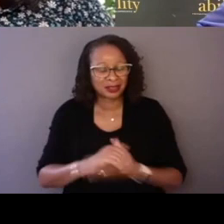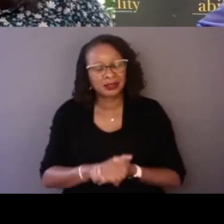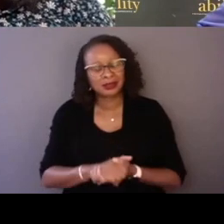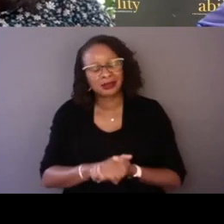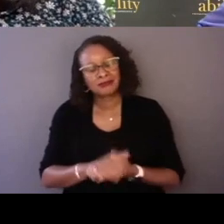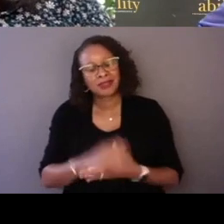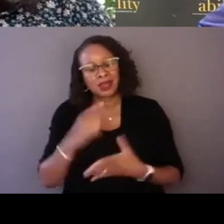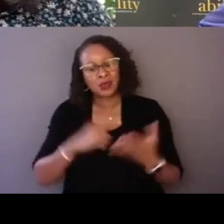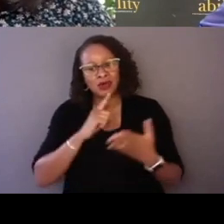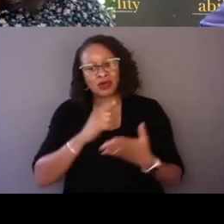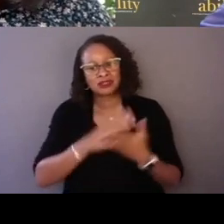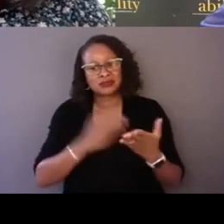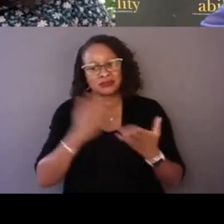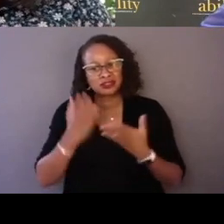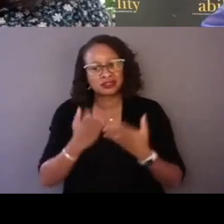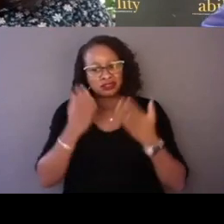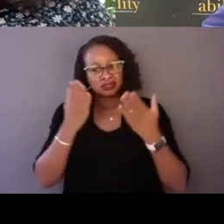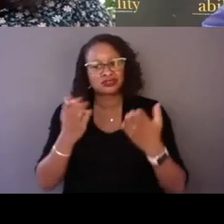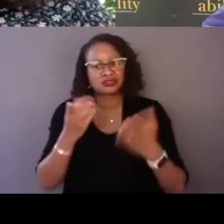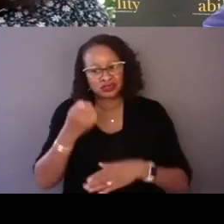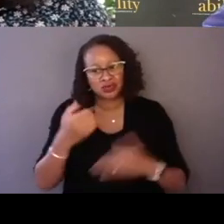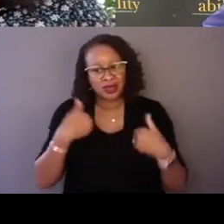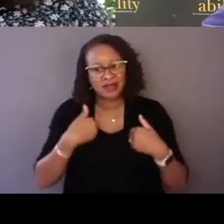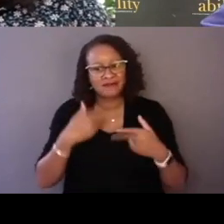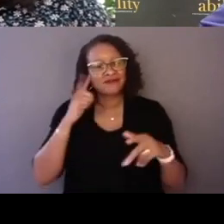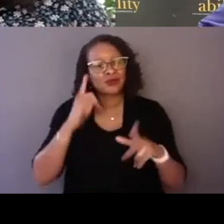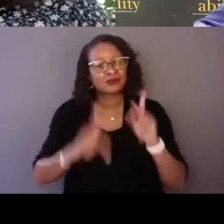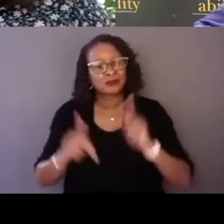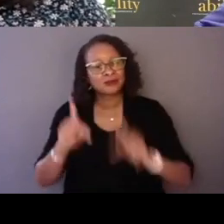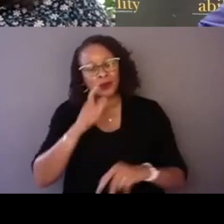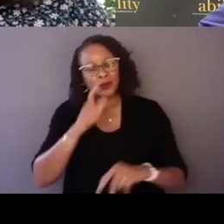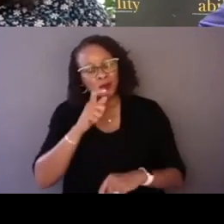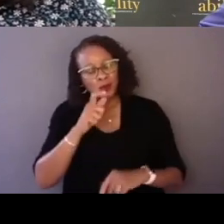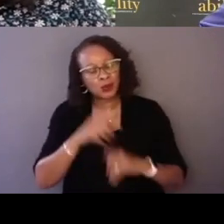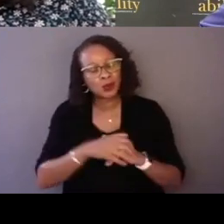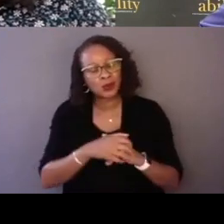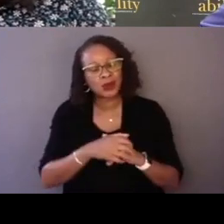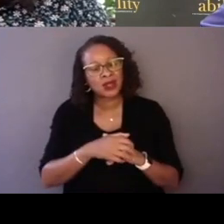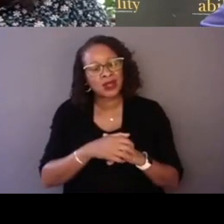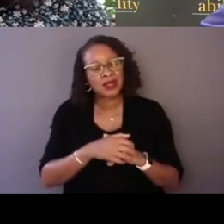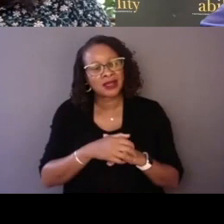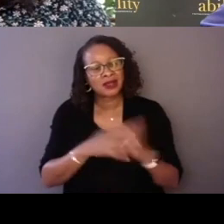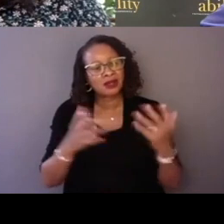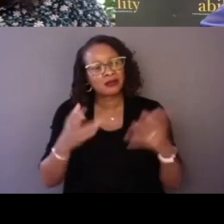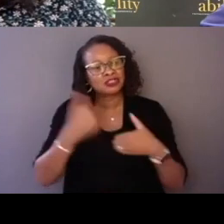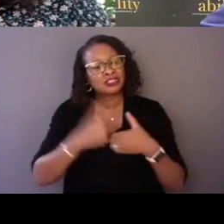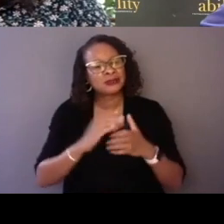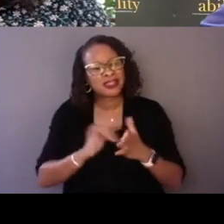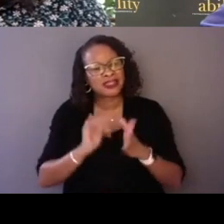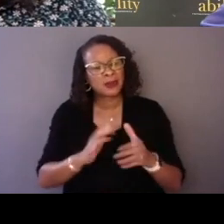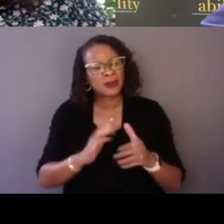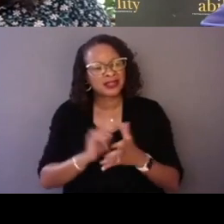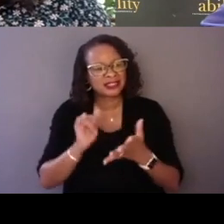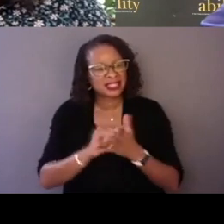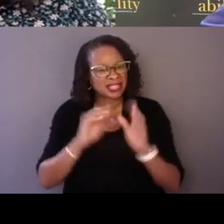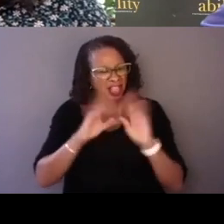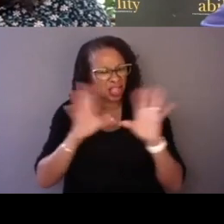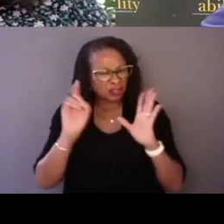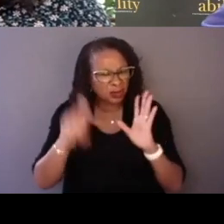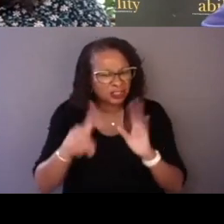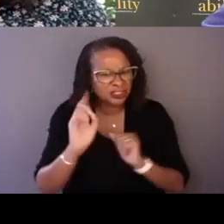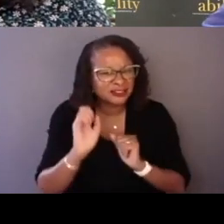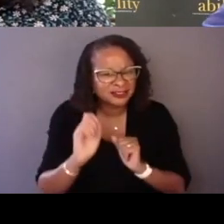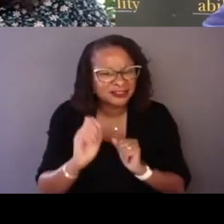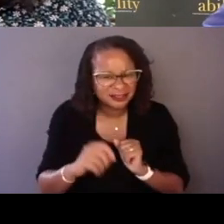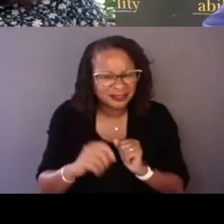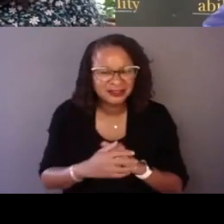some suggestions you have for folks that are participating in that way? Is the question clear, by the way? I kind of flubbed